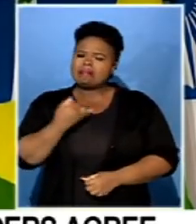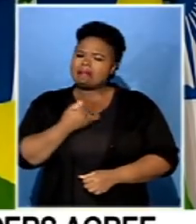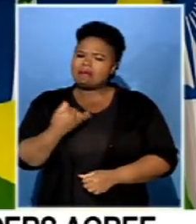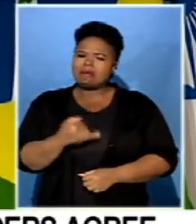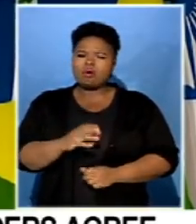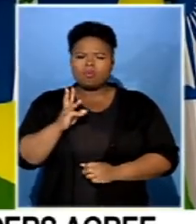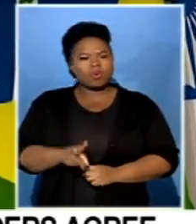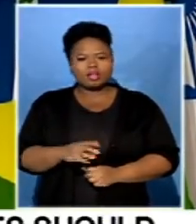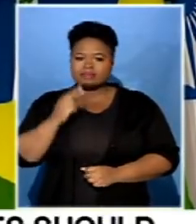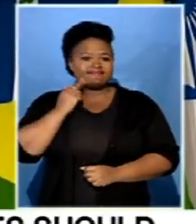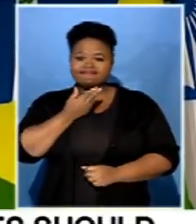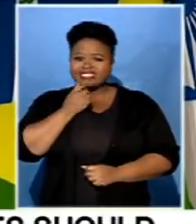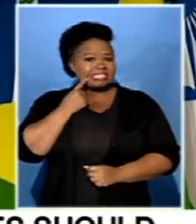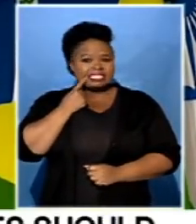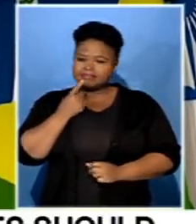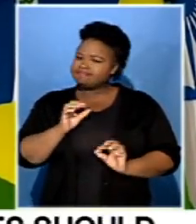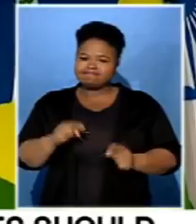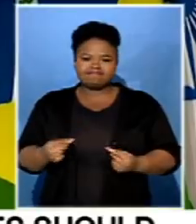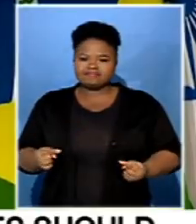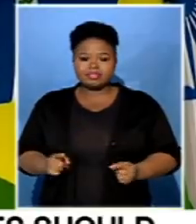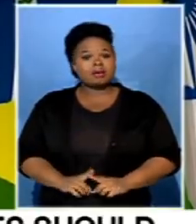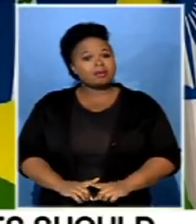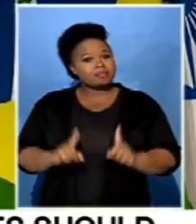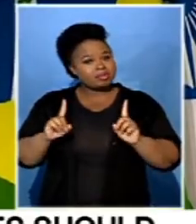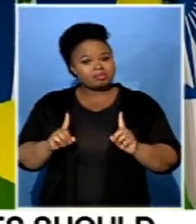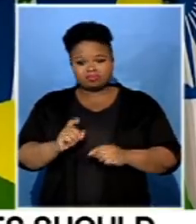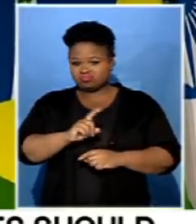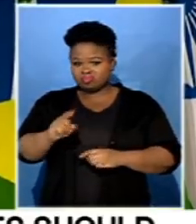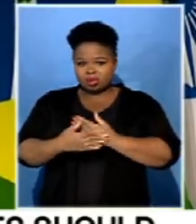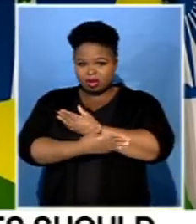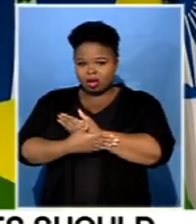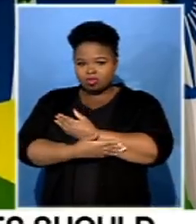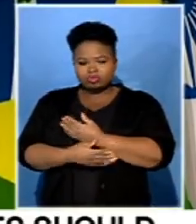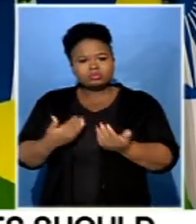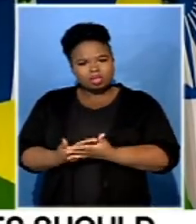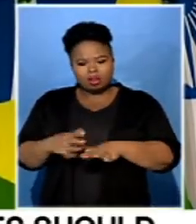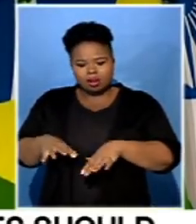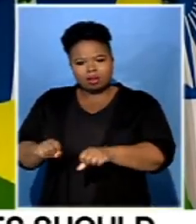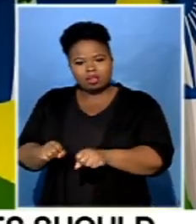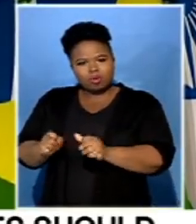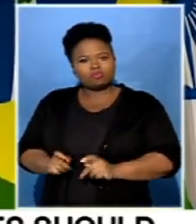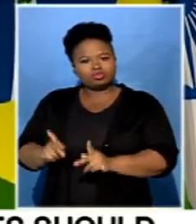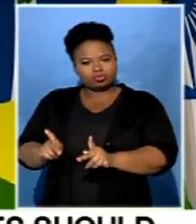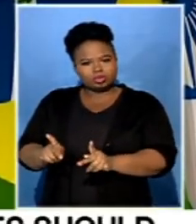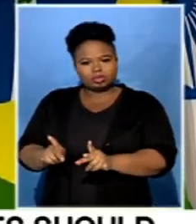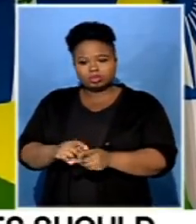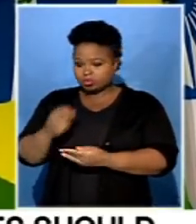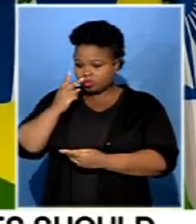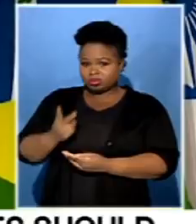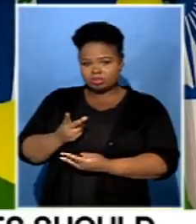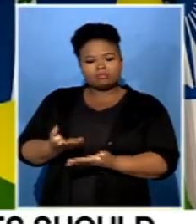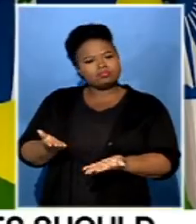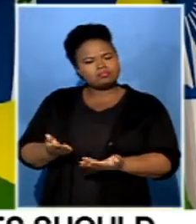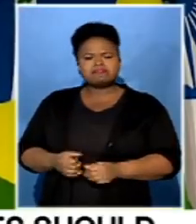process. But if countries succeed in seizing opportunities that have presented